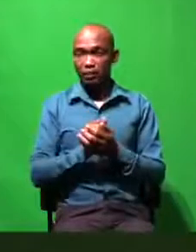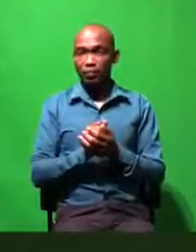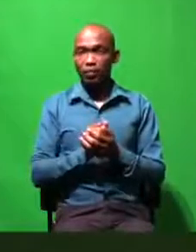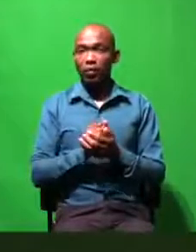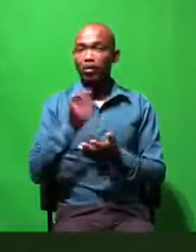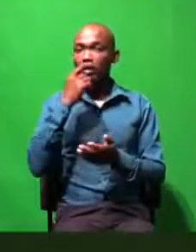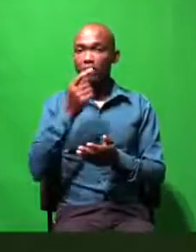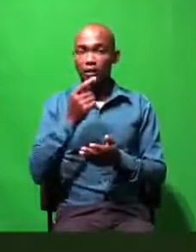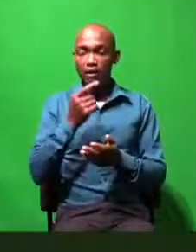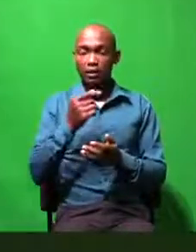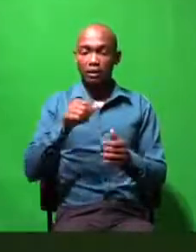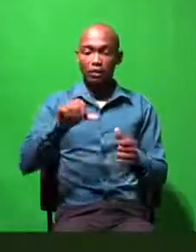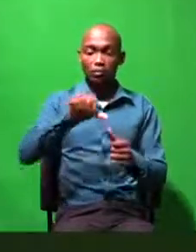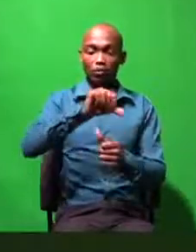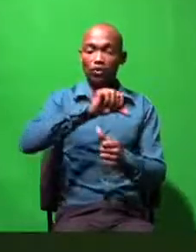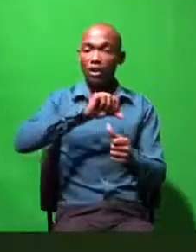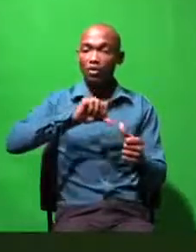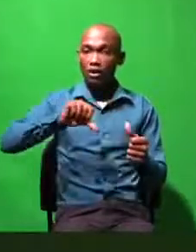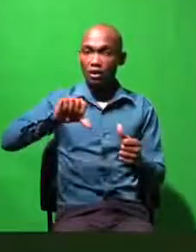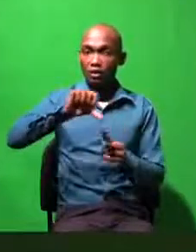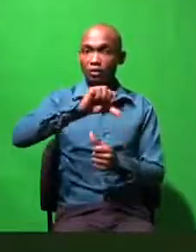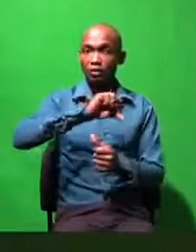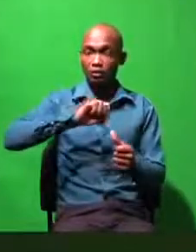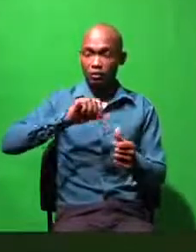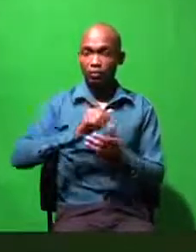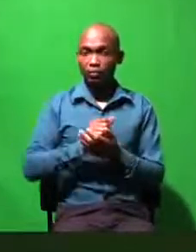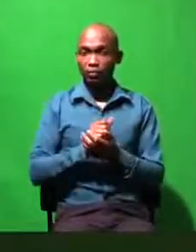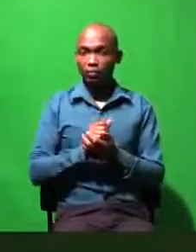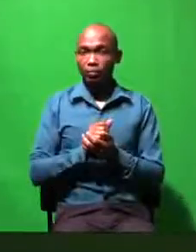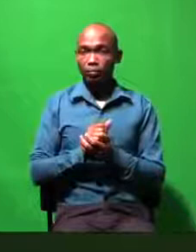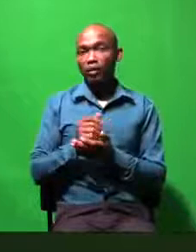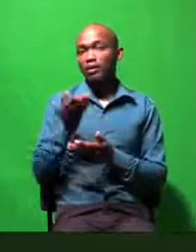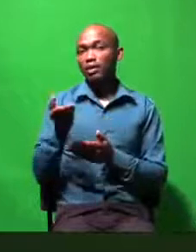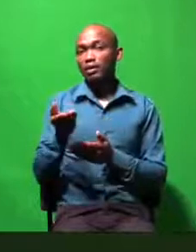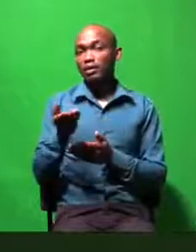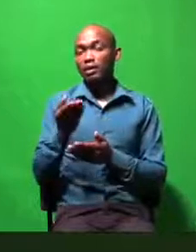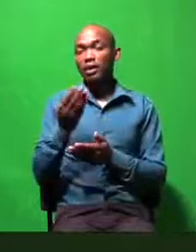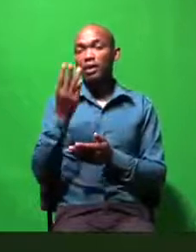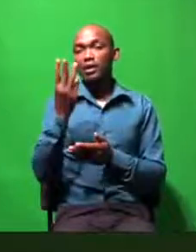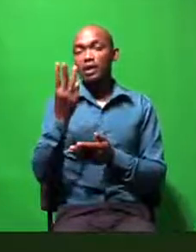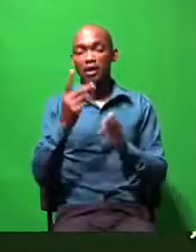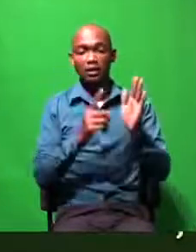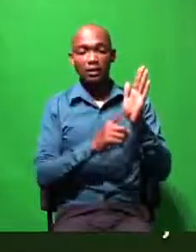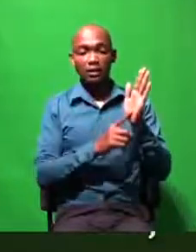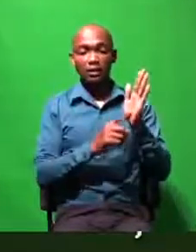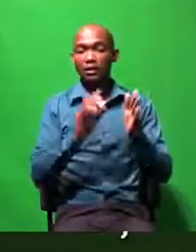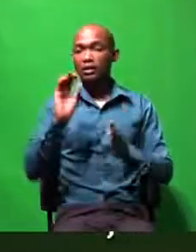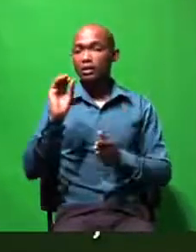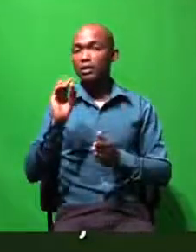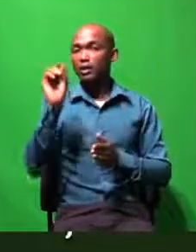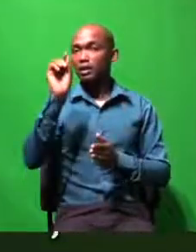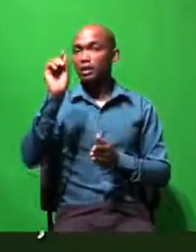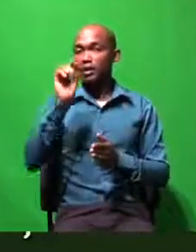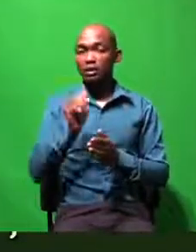around from the point to back to the point. It is 360